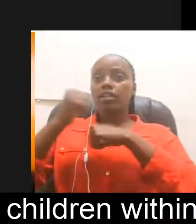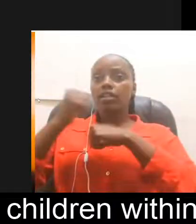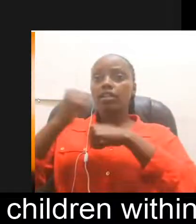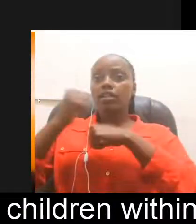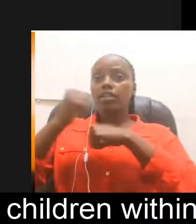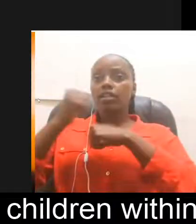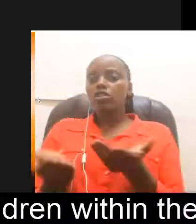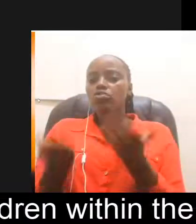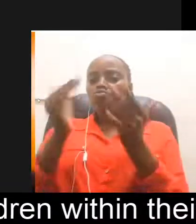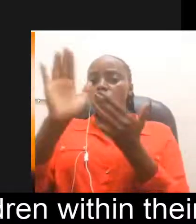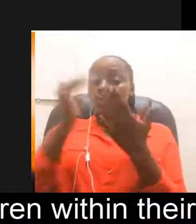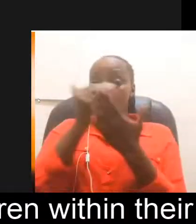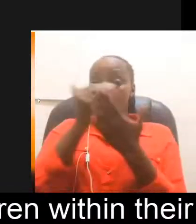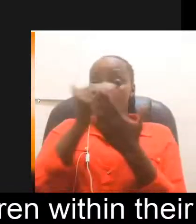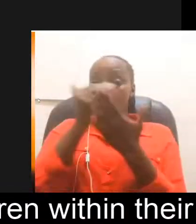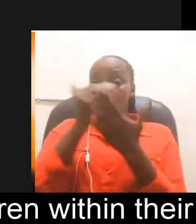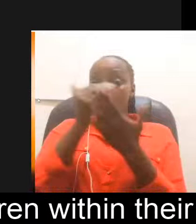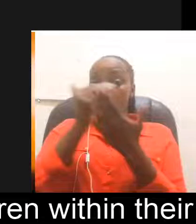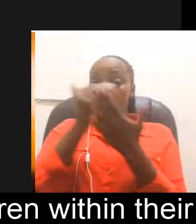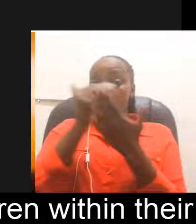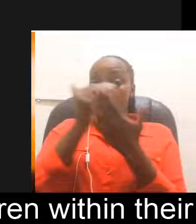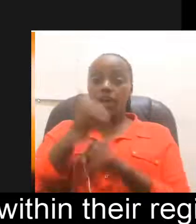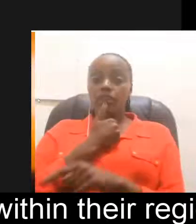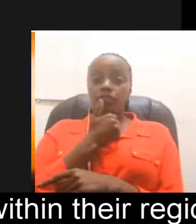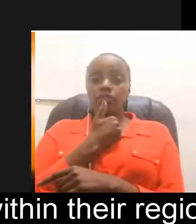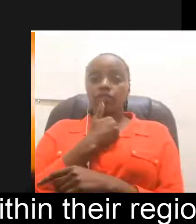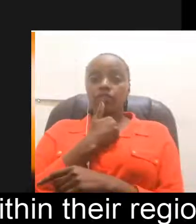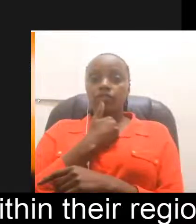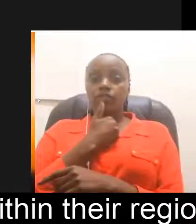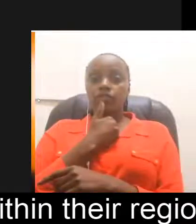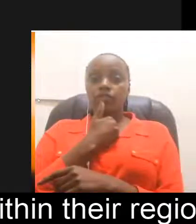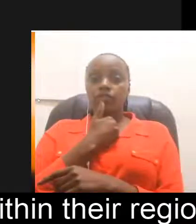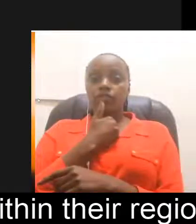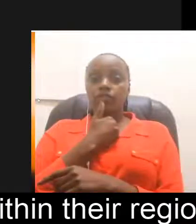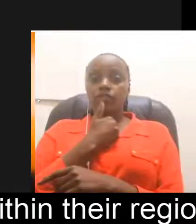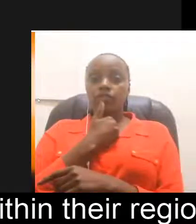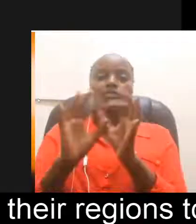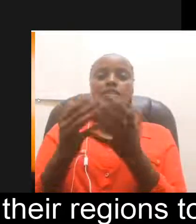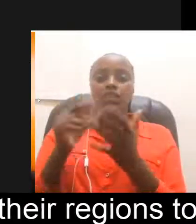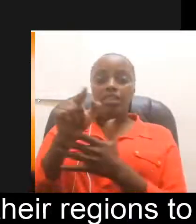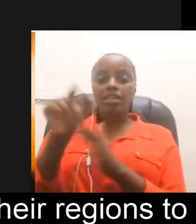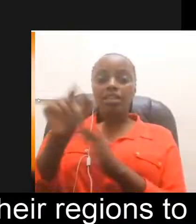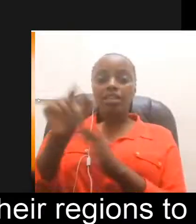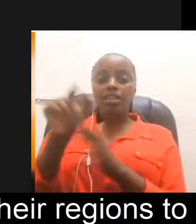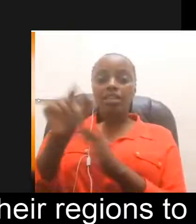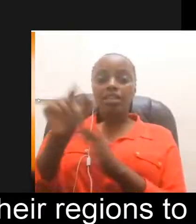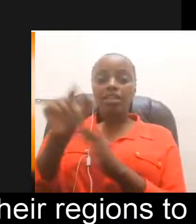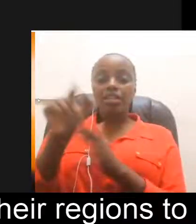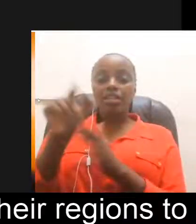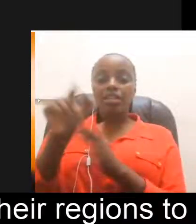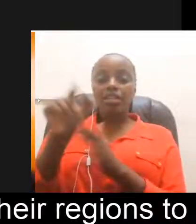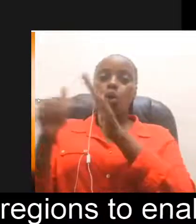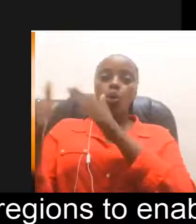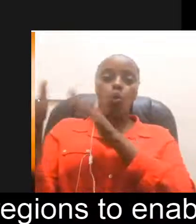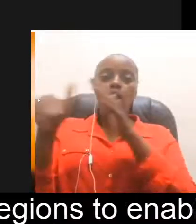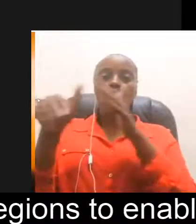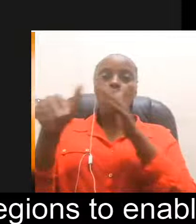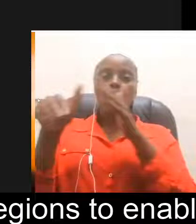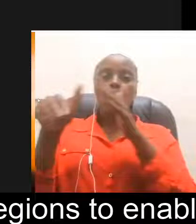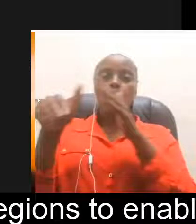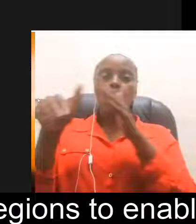programs and has actually joined in being a pathway country in fighting all forms of violence against